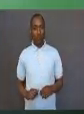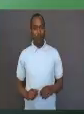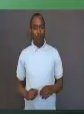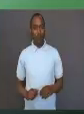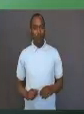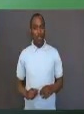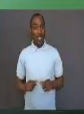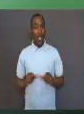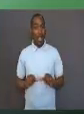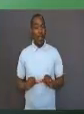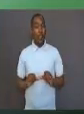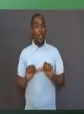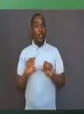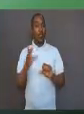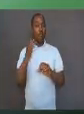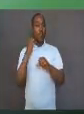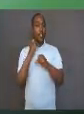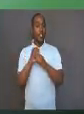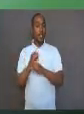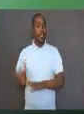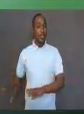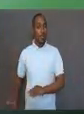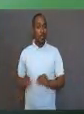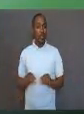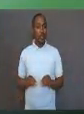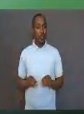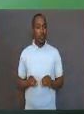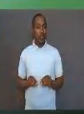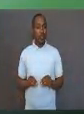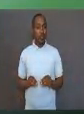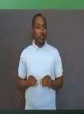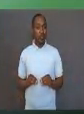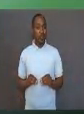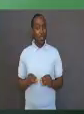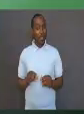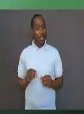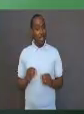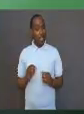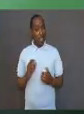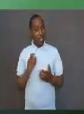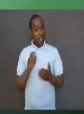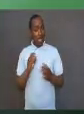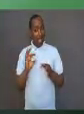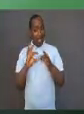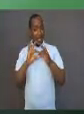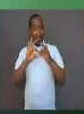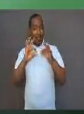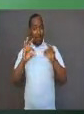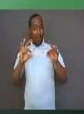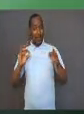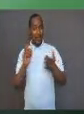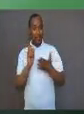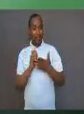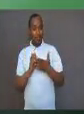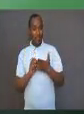For our next activity, students, could you please write a sentence